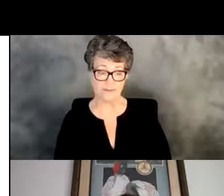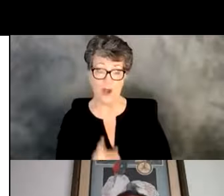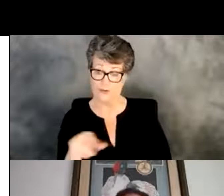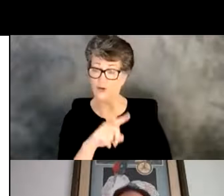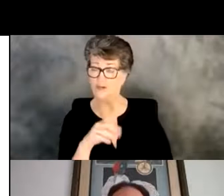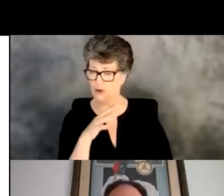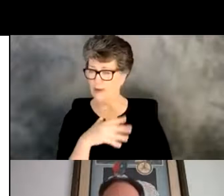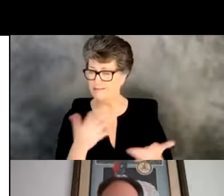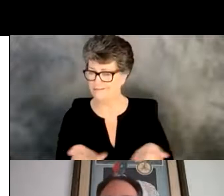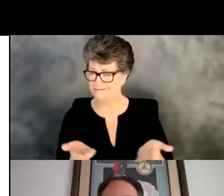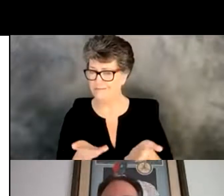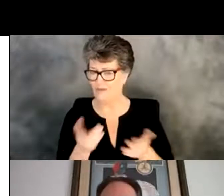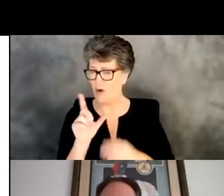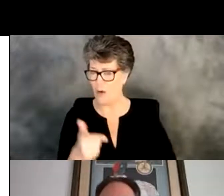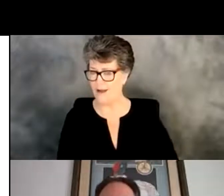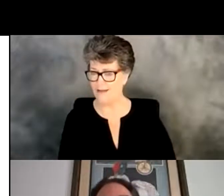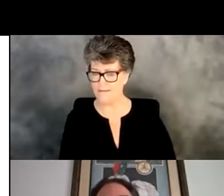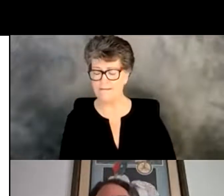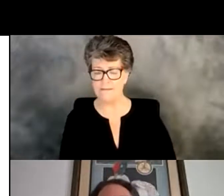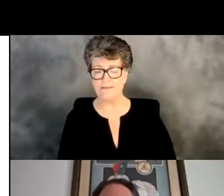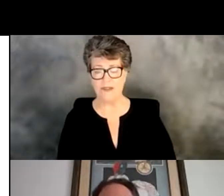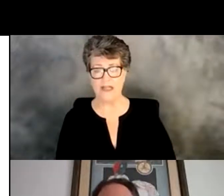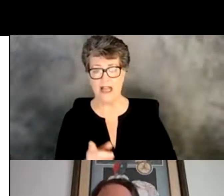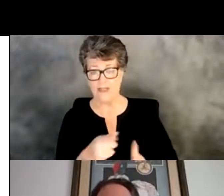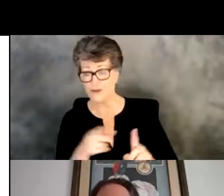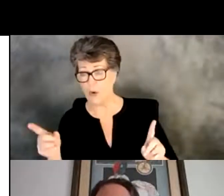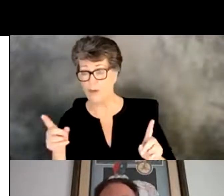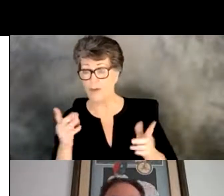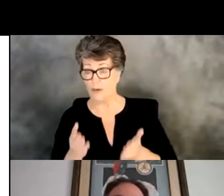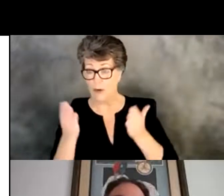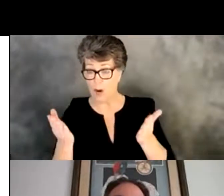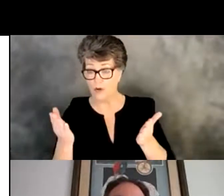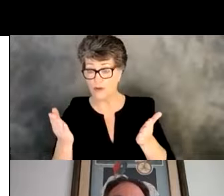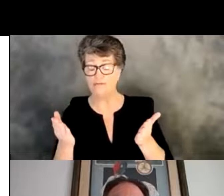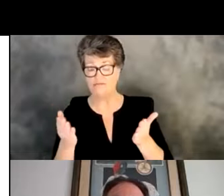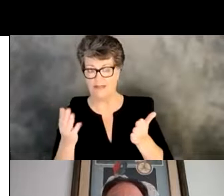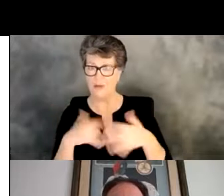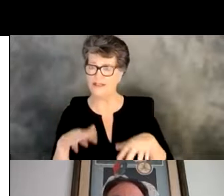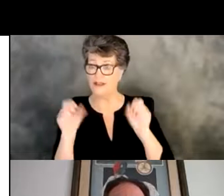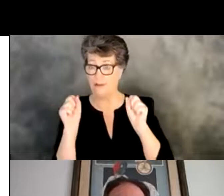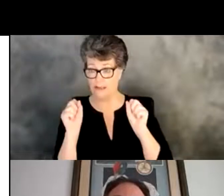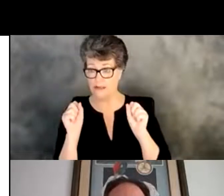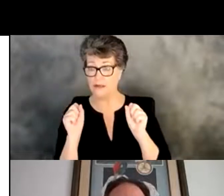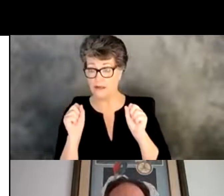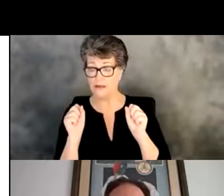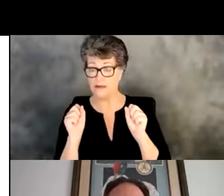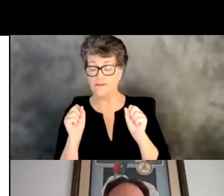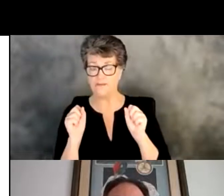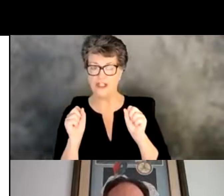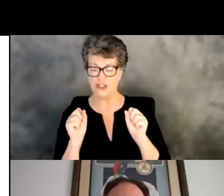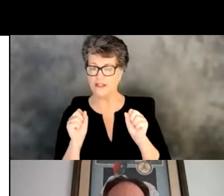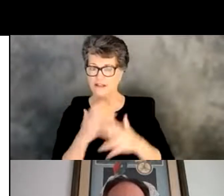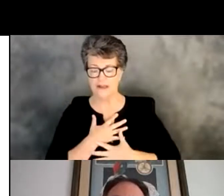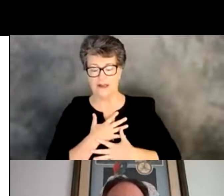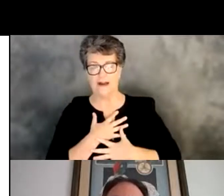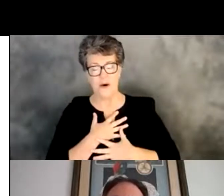around a while, the scope of what we proposed and was eventually adopted this year is just simply breathtaking